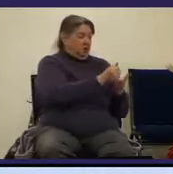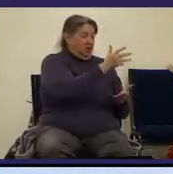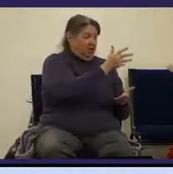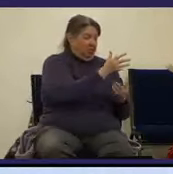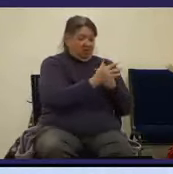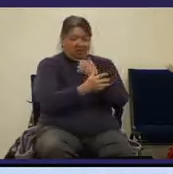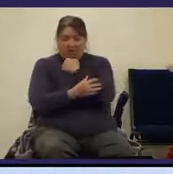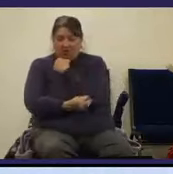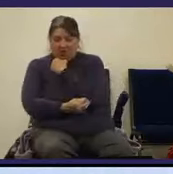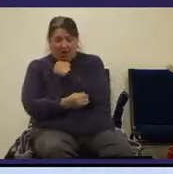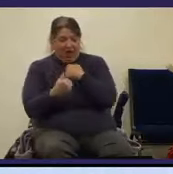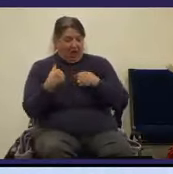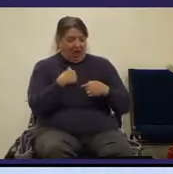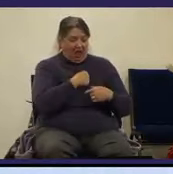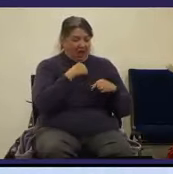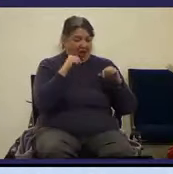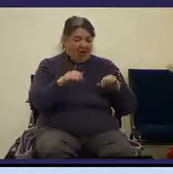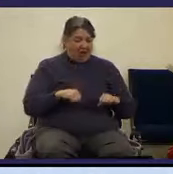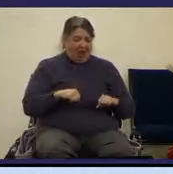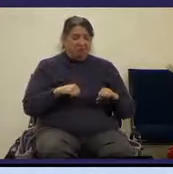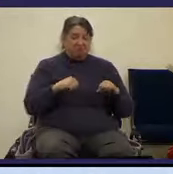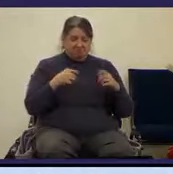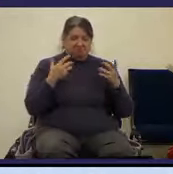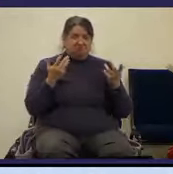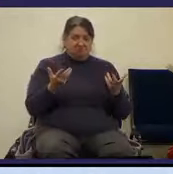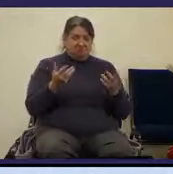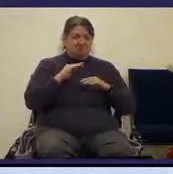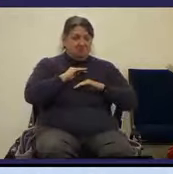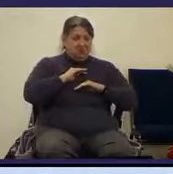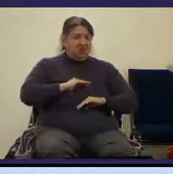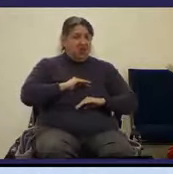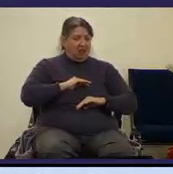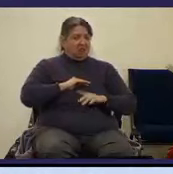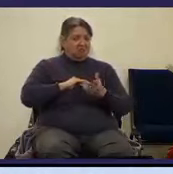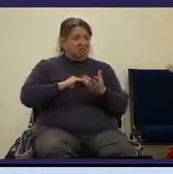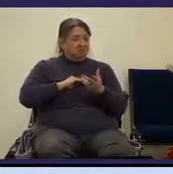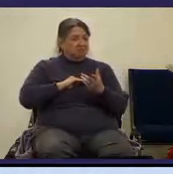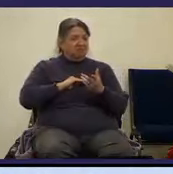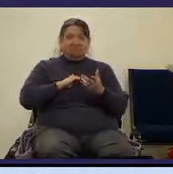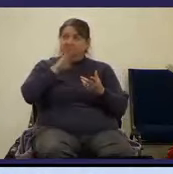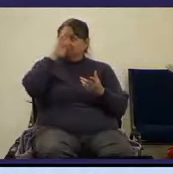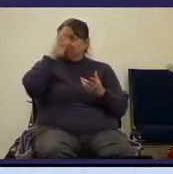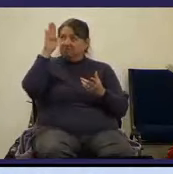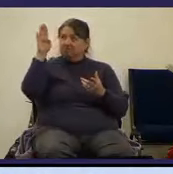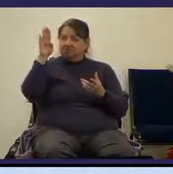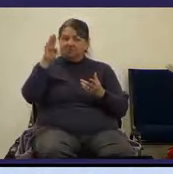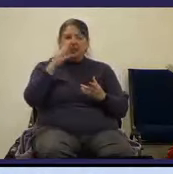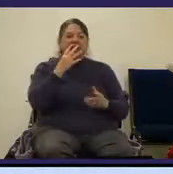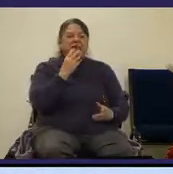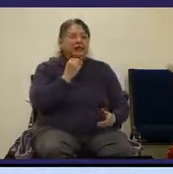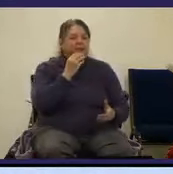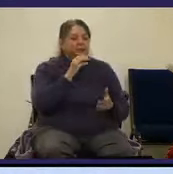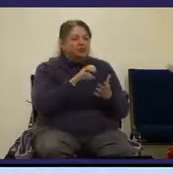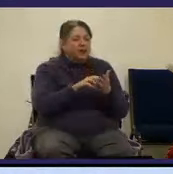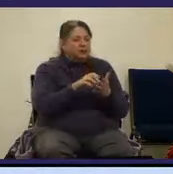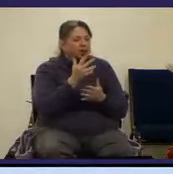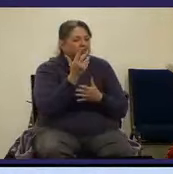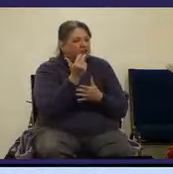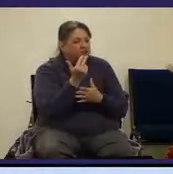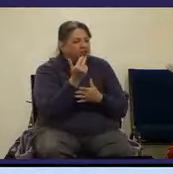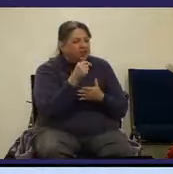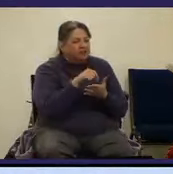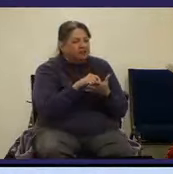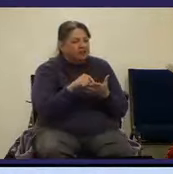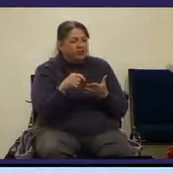through Christ. Be content with what you have. So this verse, Hebrews 13:5, is actually from